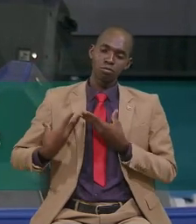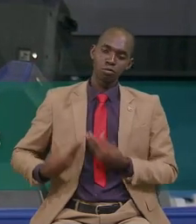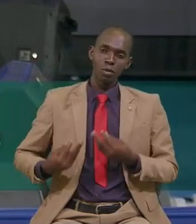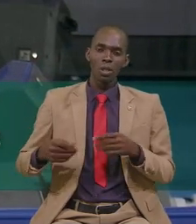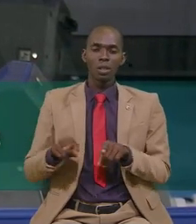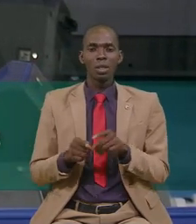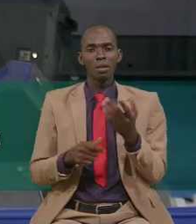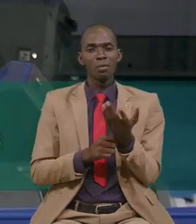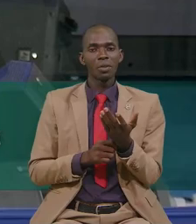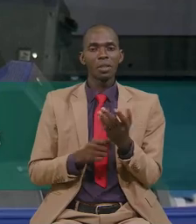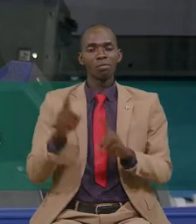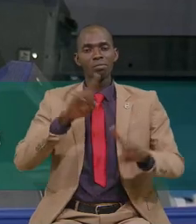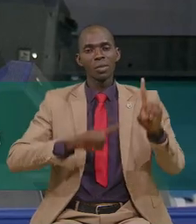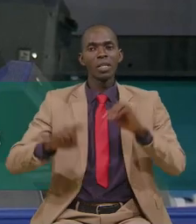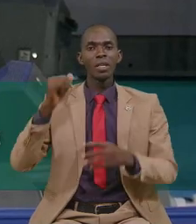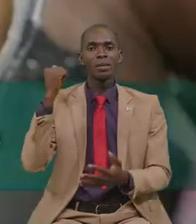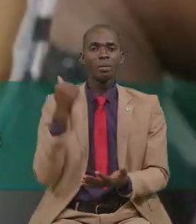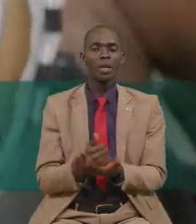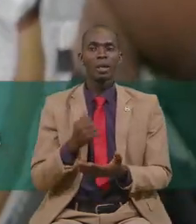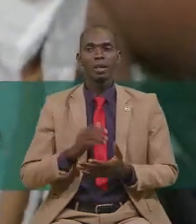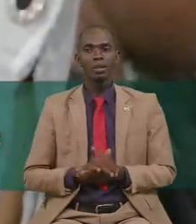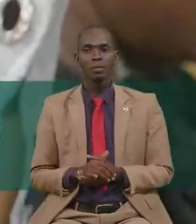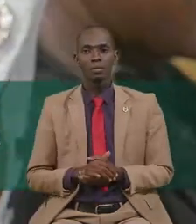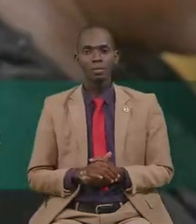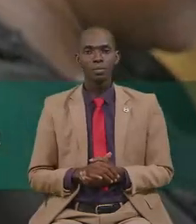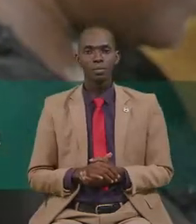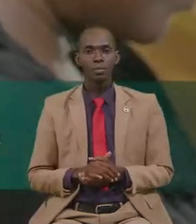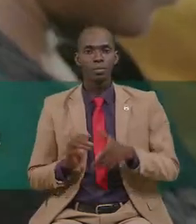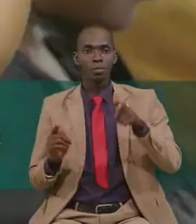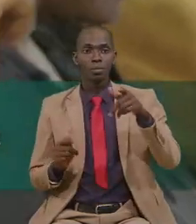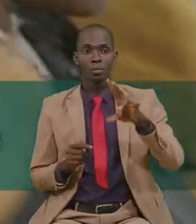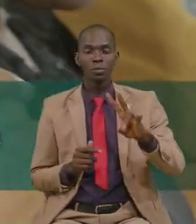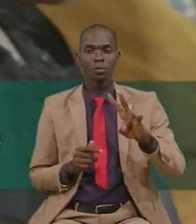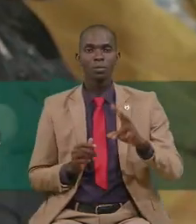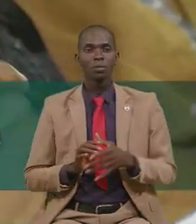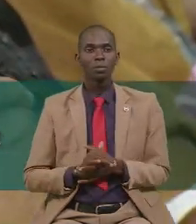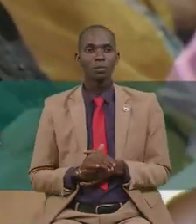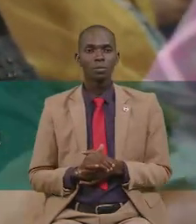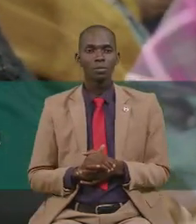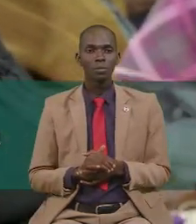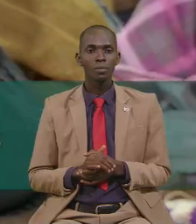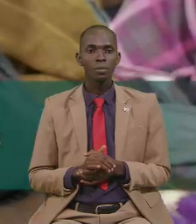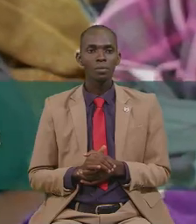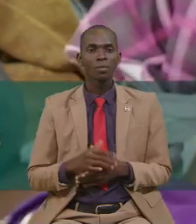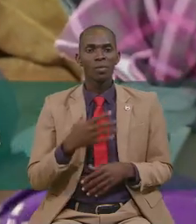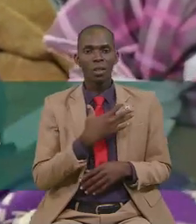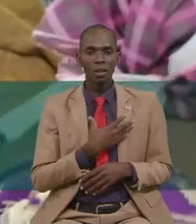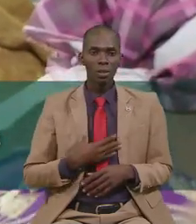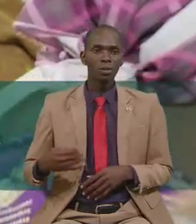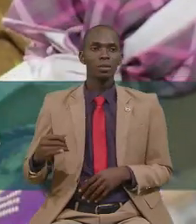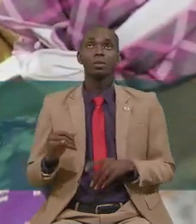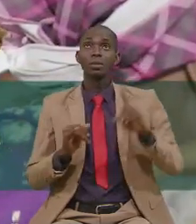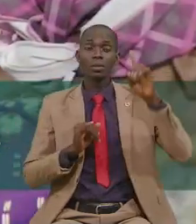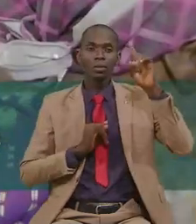say amen. And then in verse 27, it says, and I will put